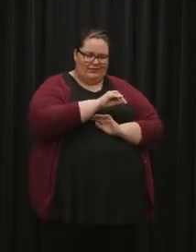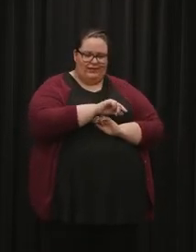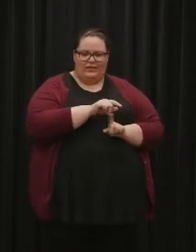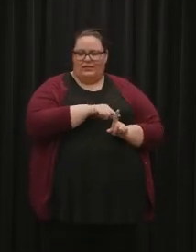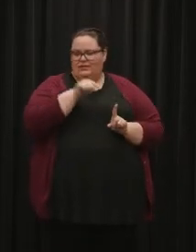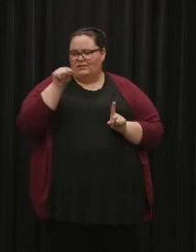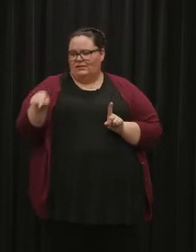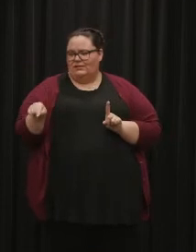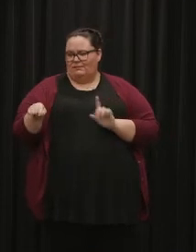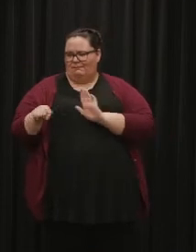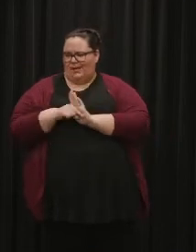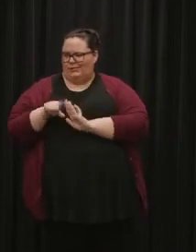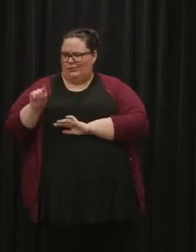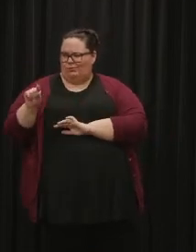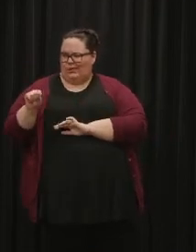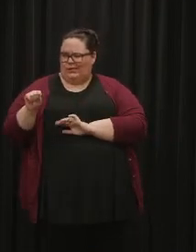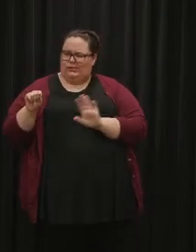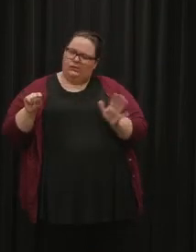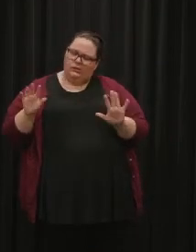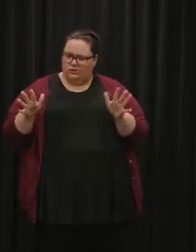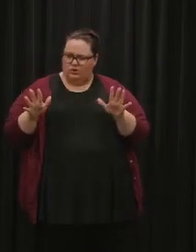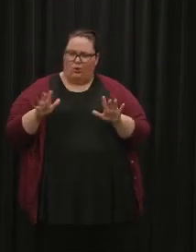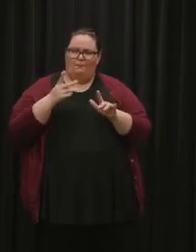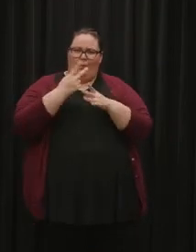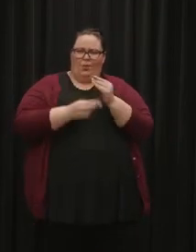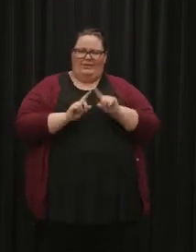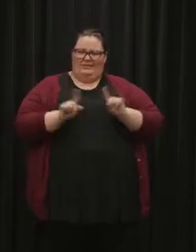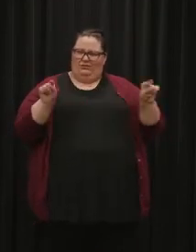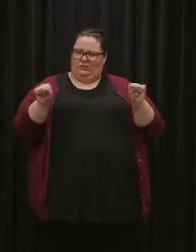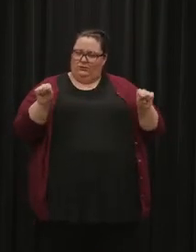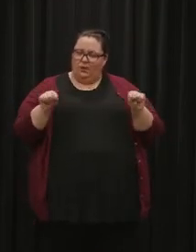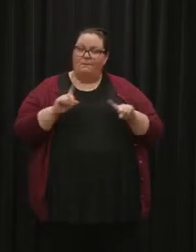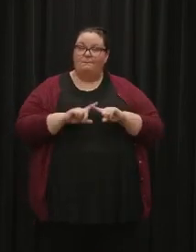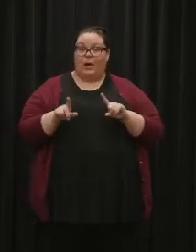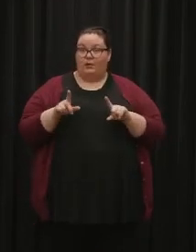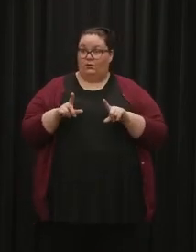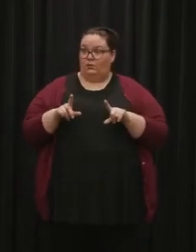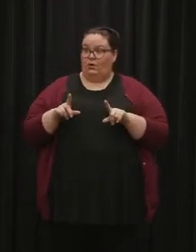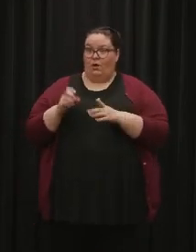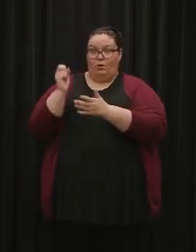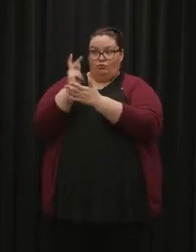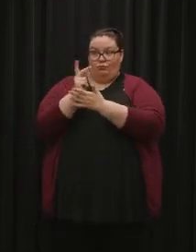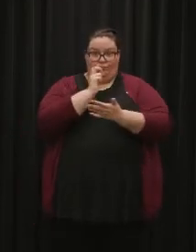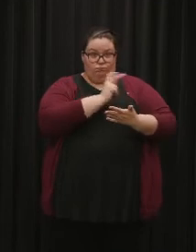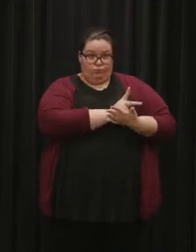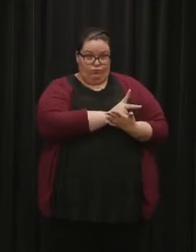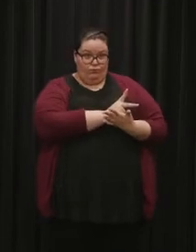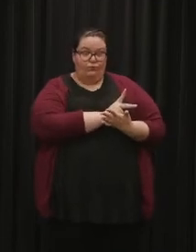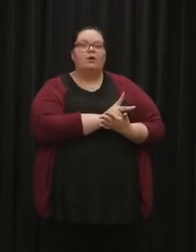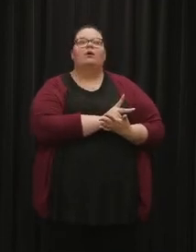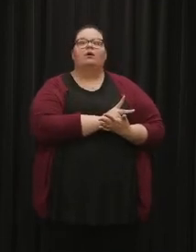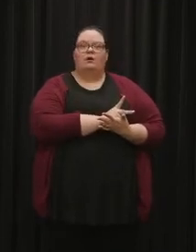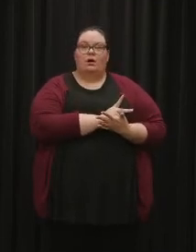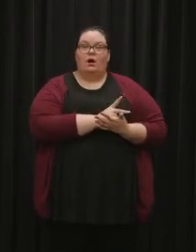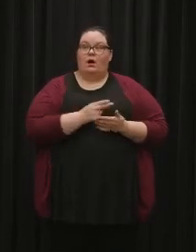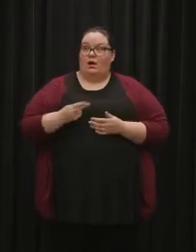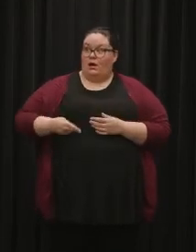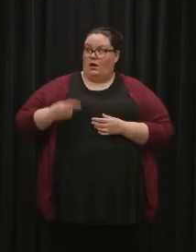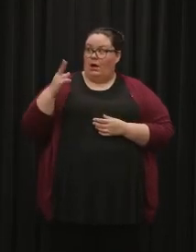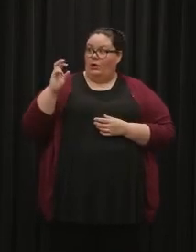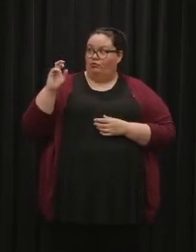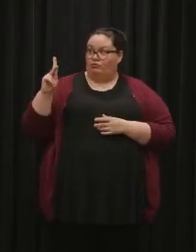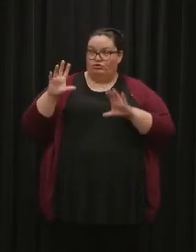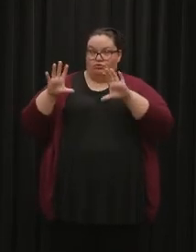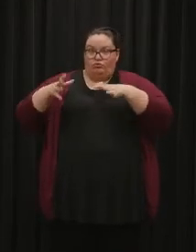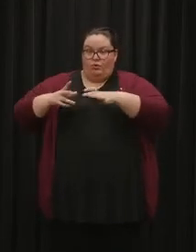Moderna one is, I think, minus 20. And once those two vaccines are rolled out and provided for the higher risk